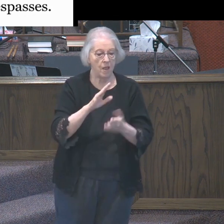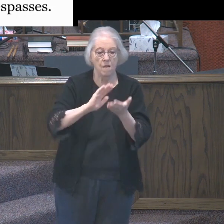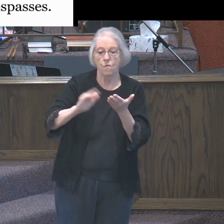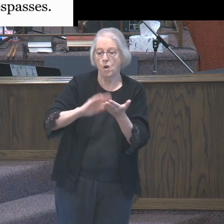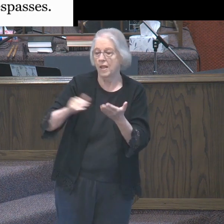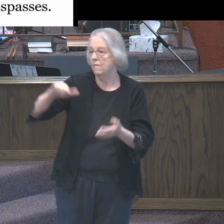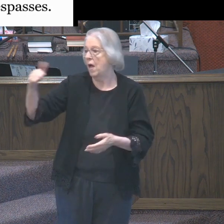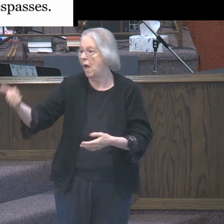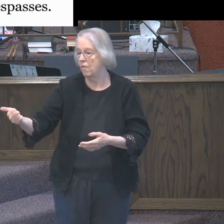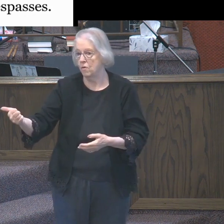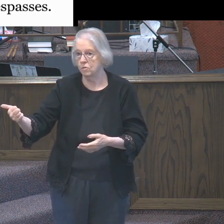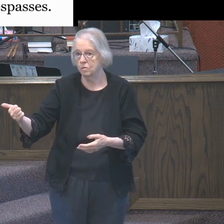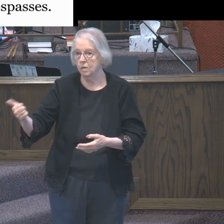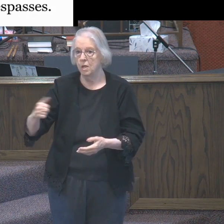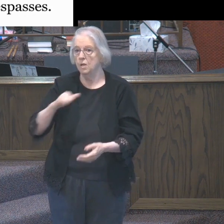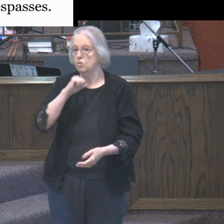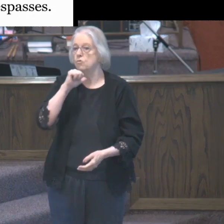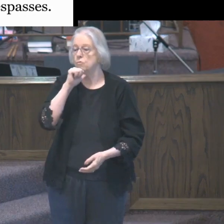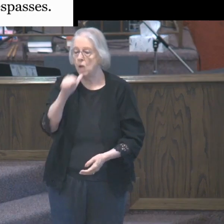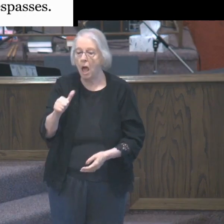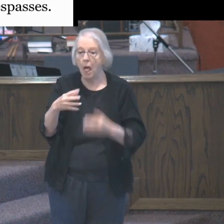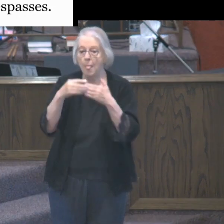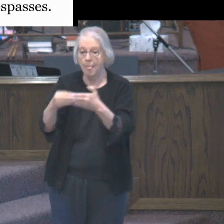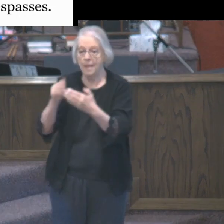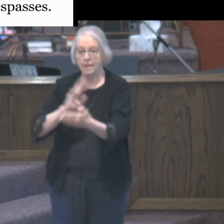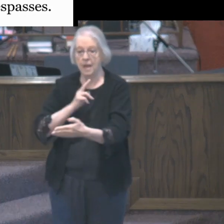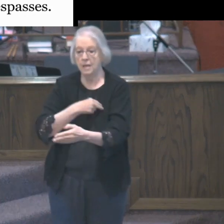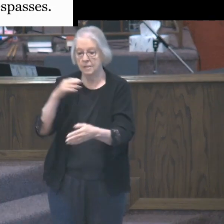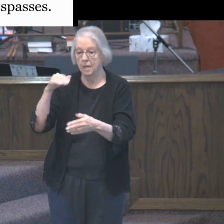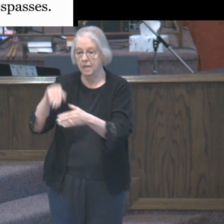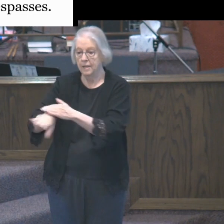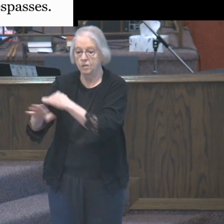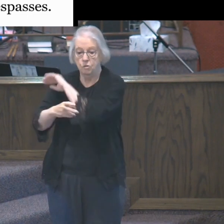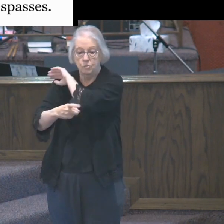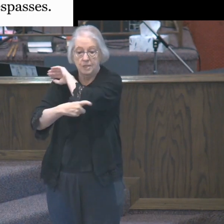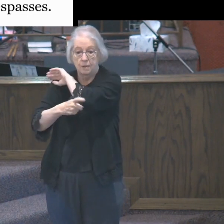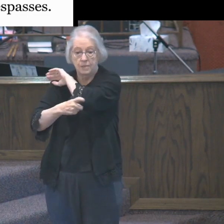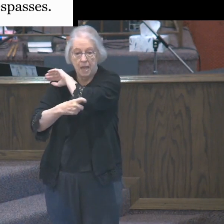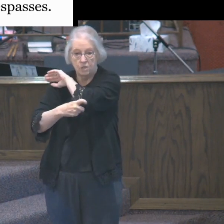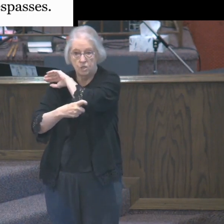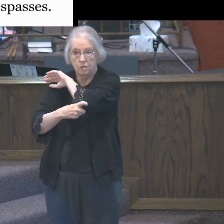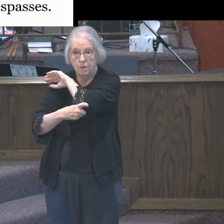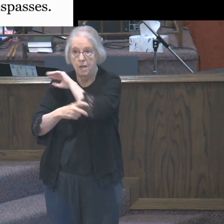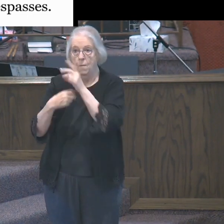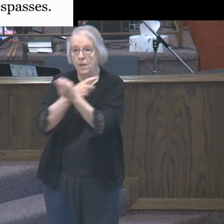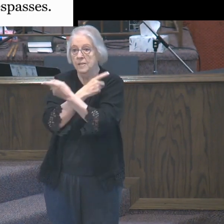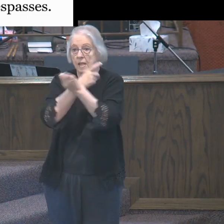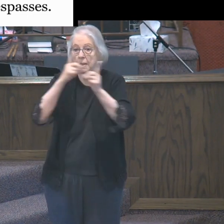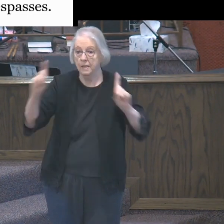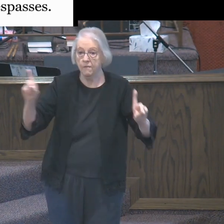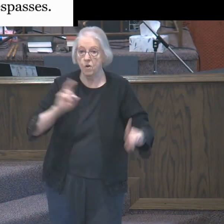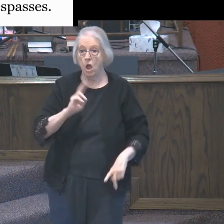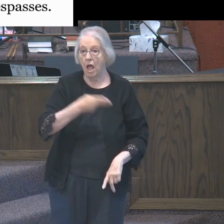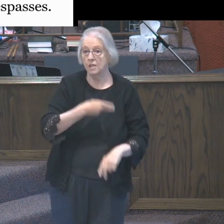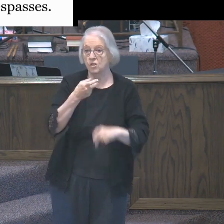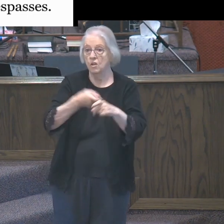us into temptation, but deliver us from the evil one. For yours is the kingdom and the power